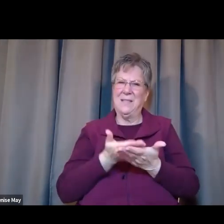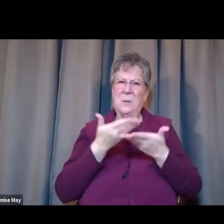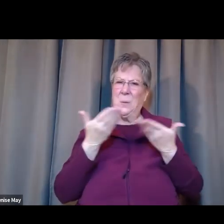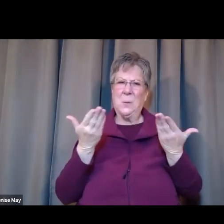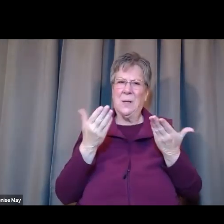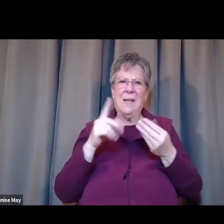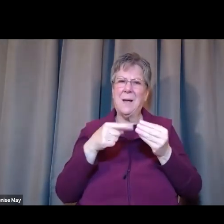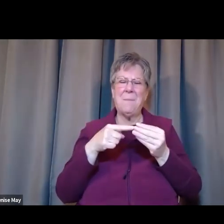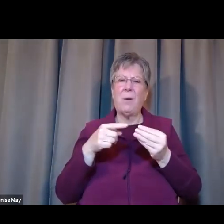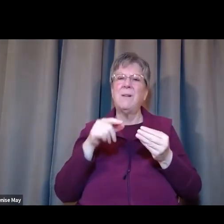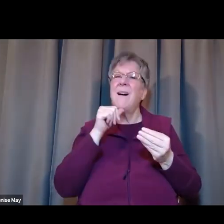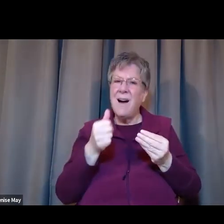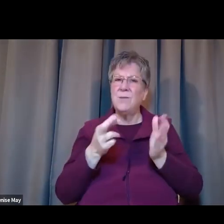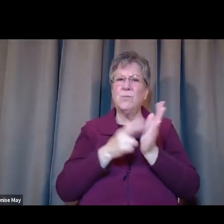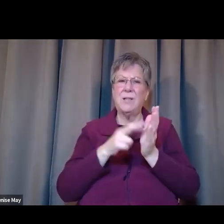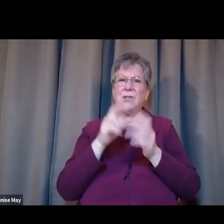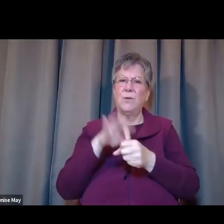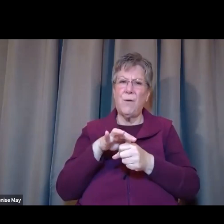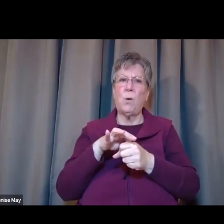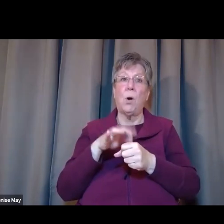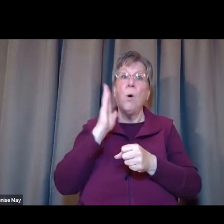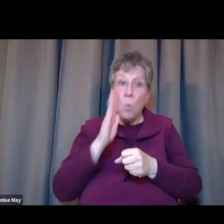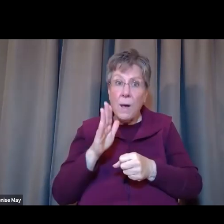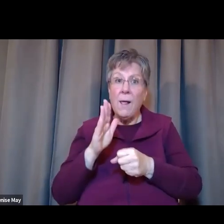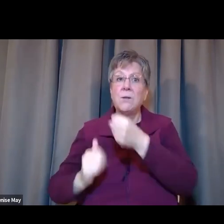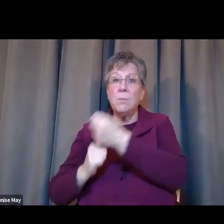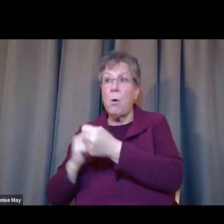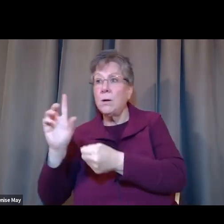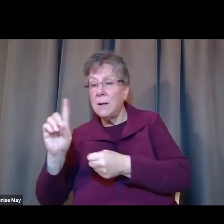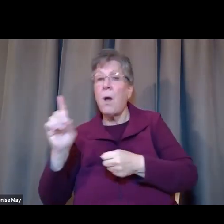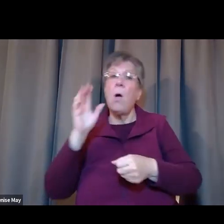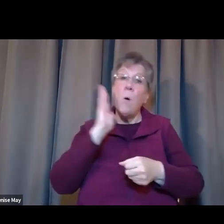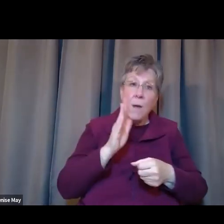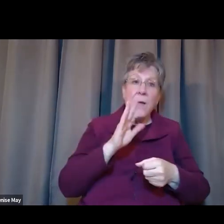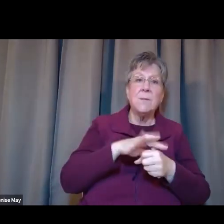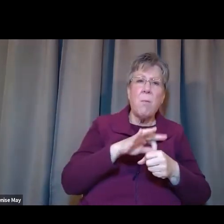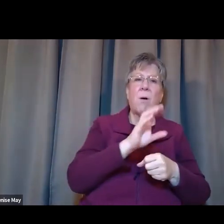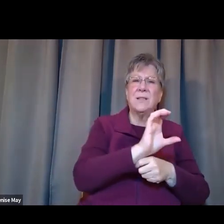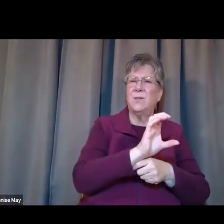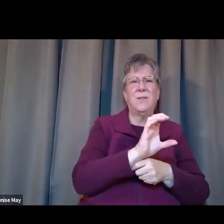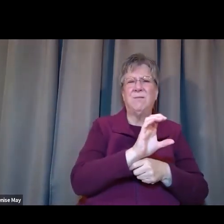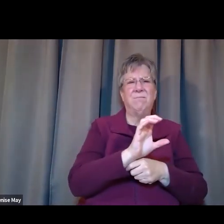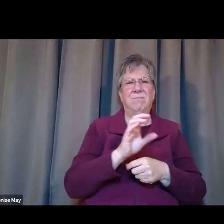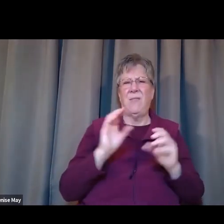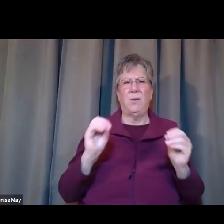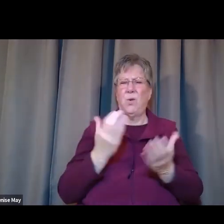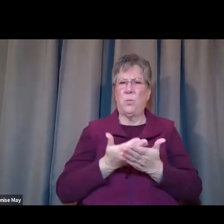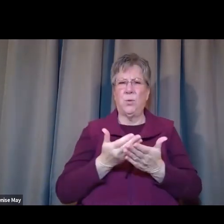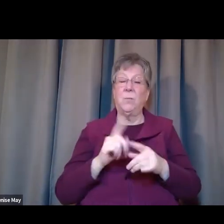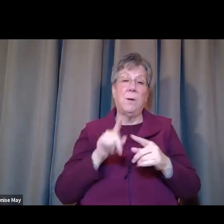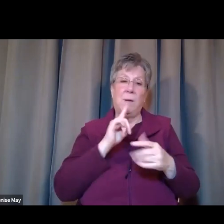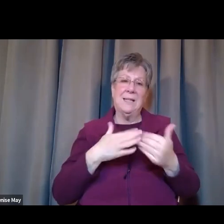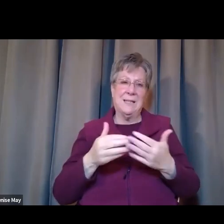the unregistered would do if they were registered and participating fits with this narrative. But in some sense, it doesn't matter. Both